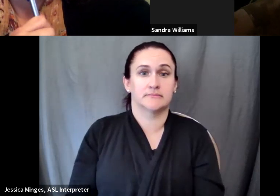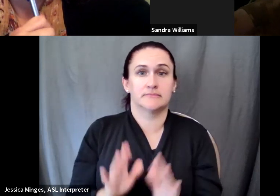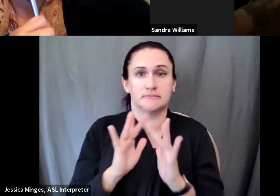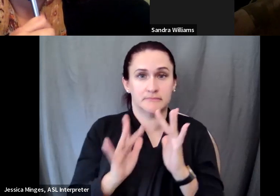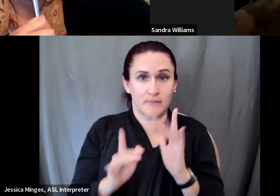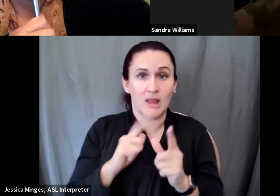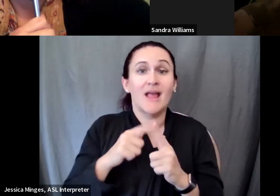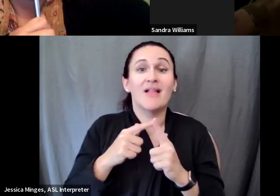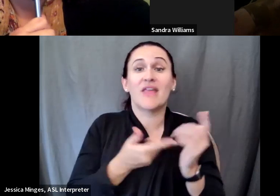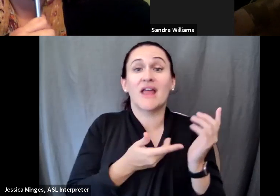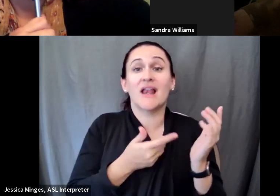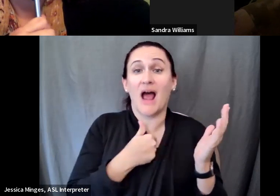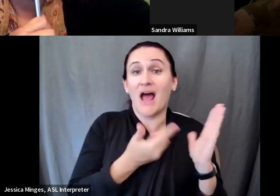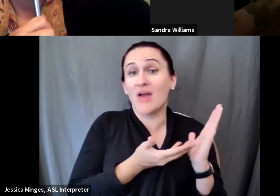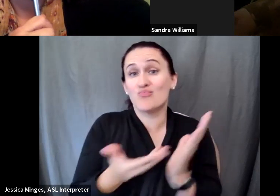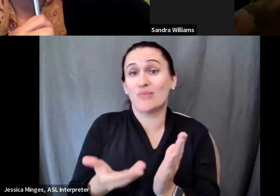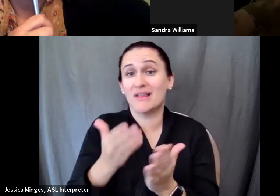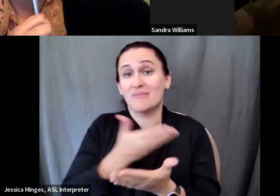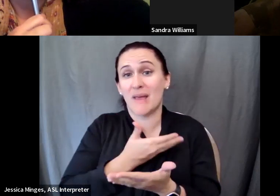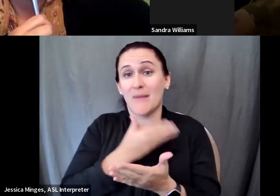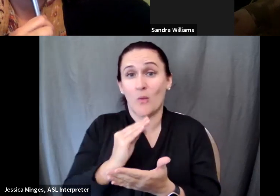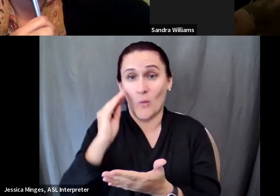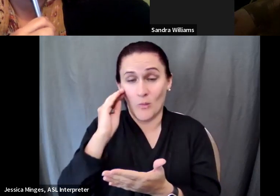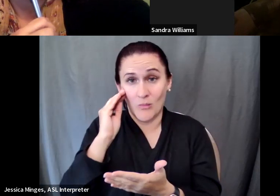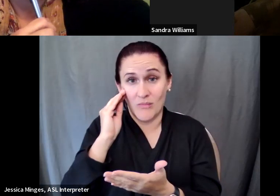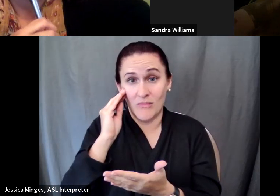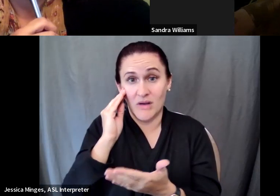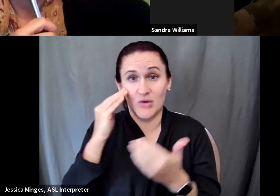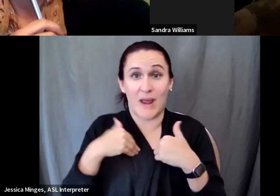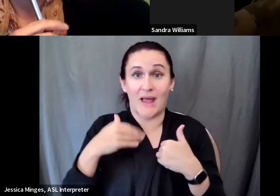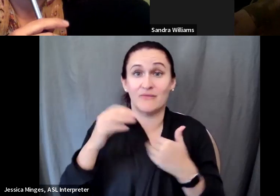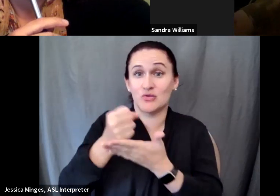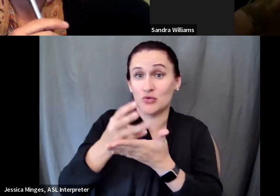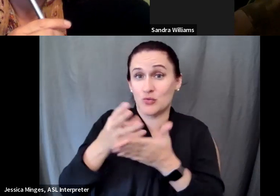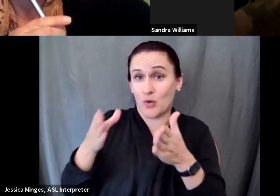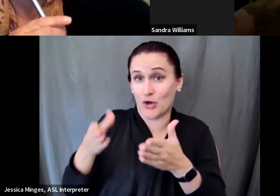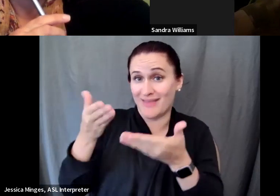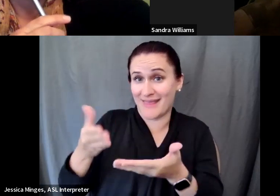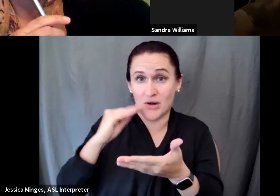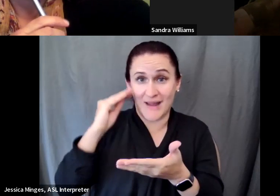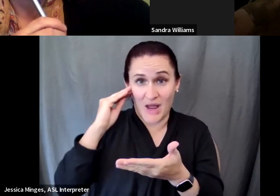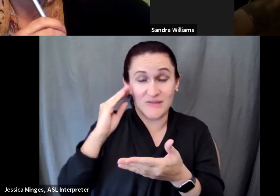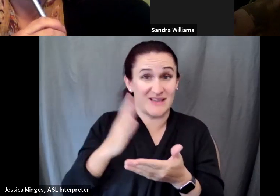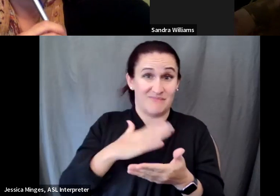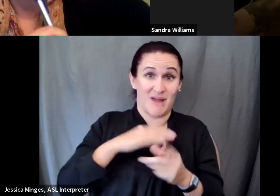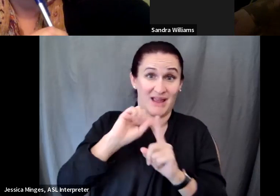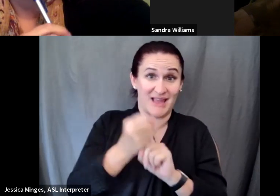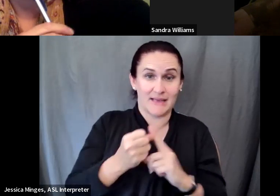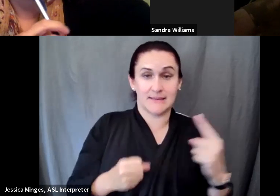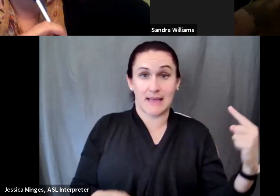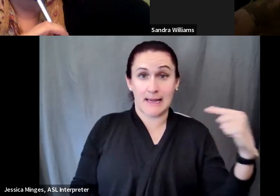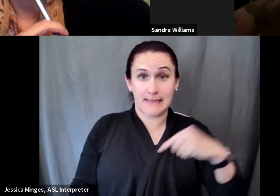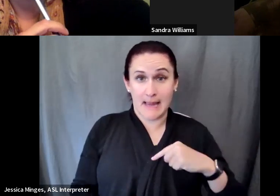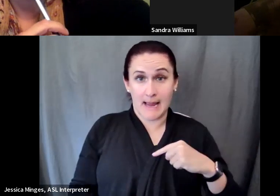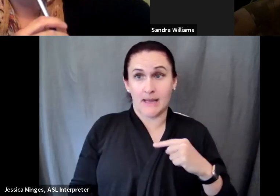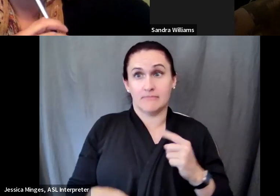Bring the baby home, and you've got a social worker in the house. In my case, they came